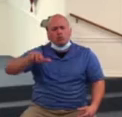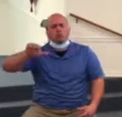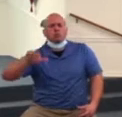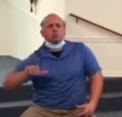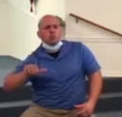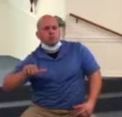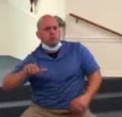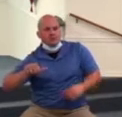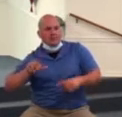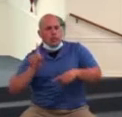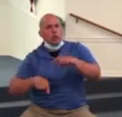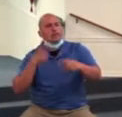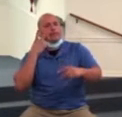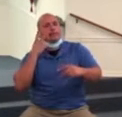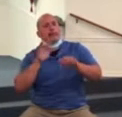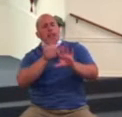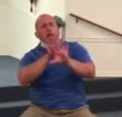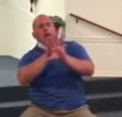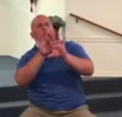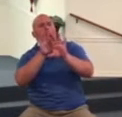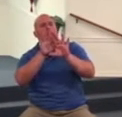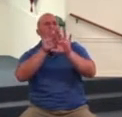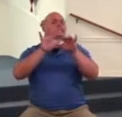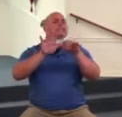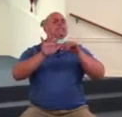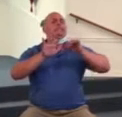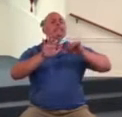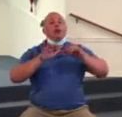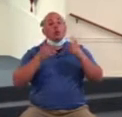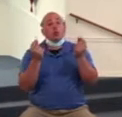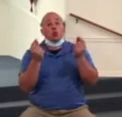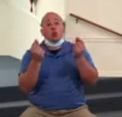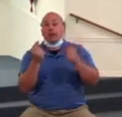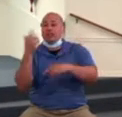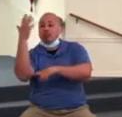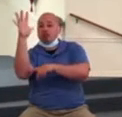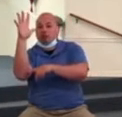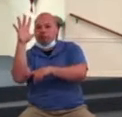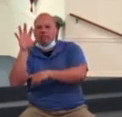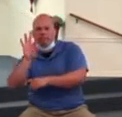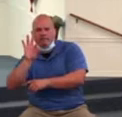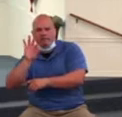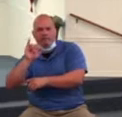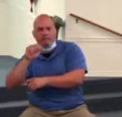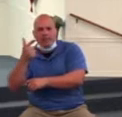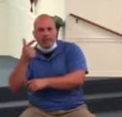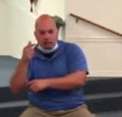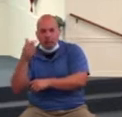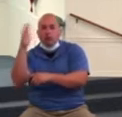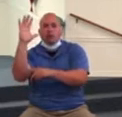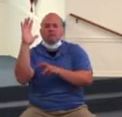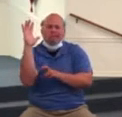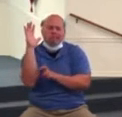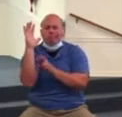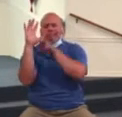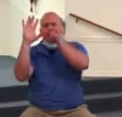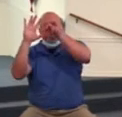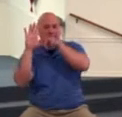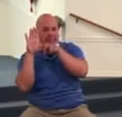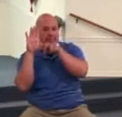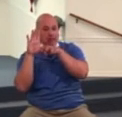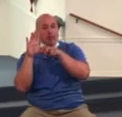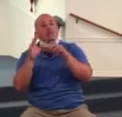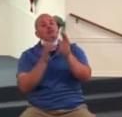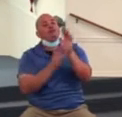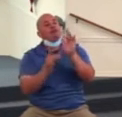crowd. So he ran ahead and climbed a sycamore fig tree to see him, since Jesus was coming that way. When Jesus reached the spot,